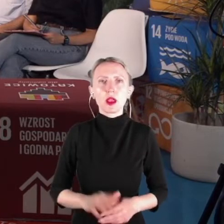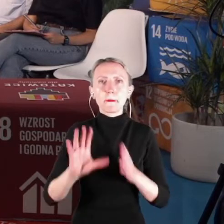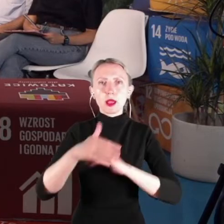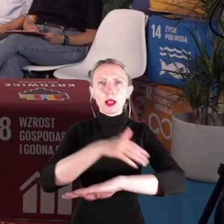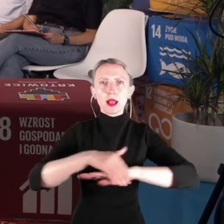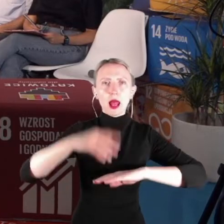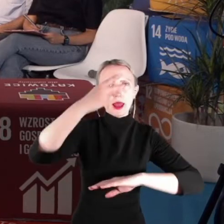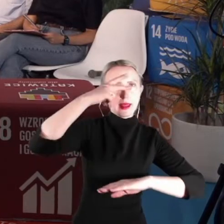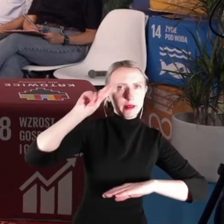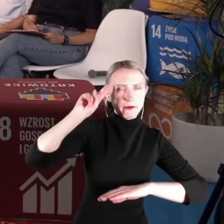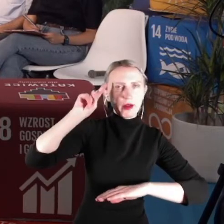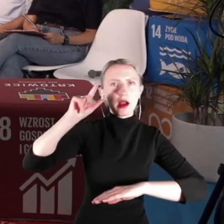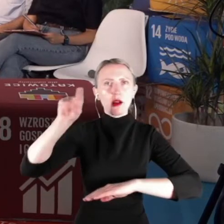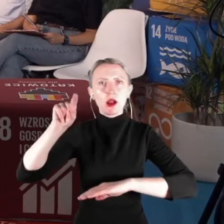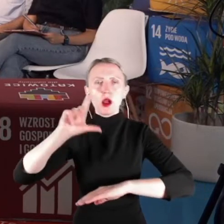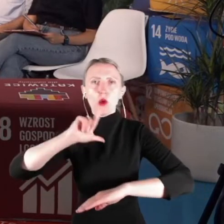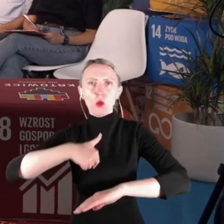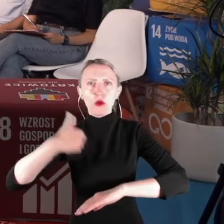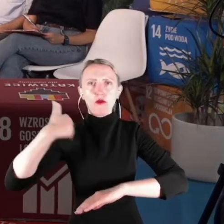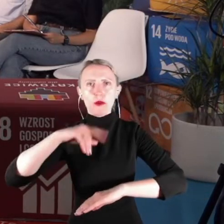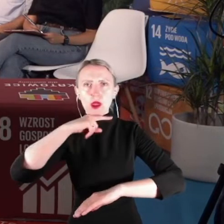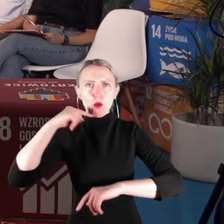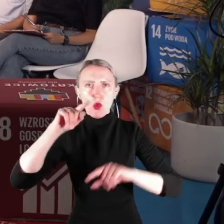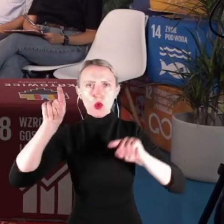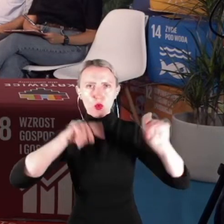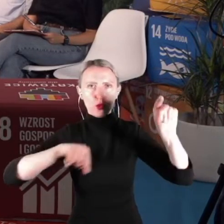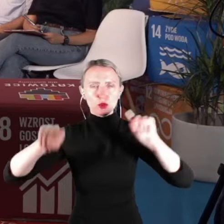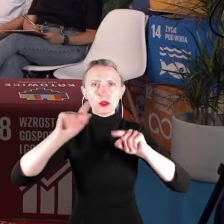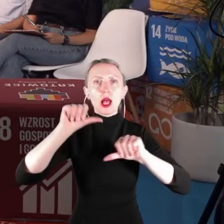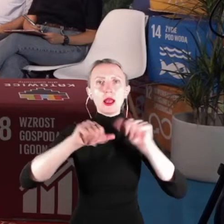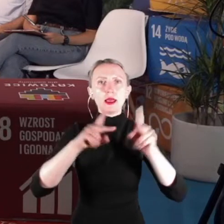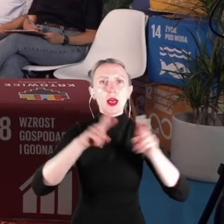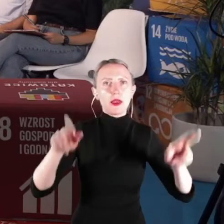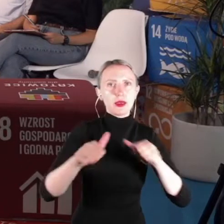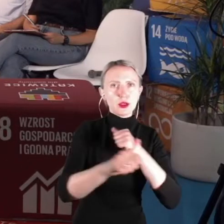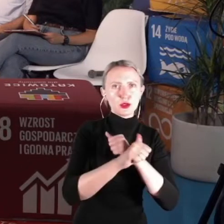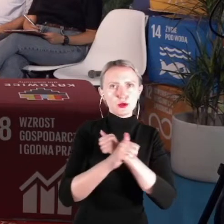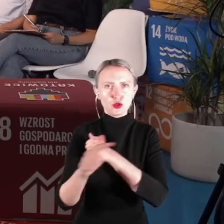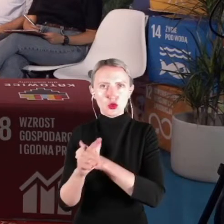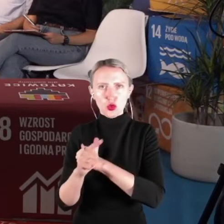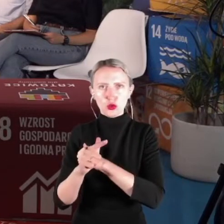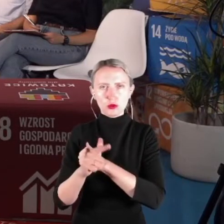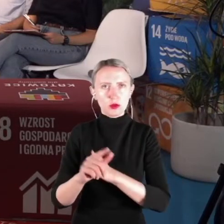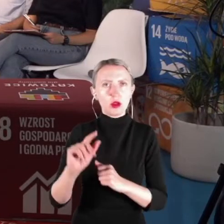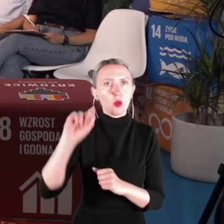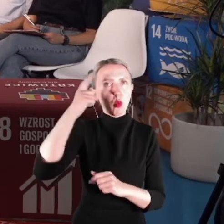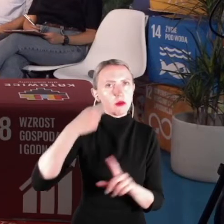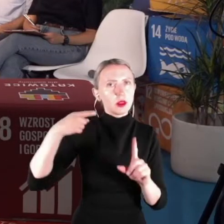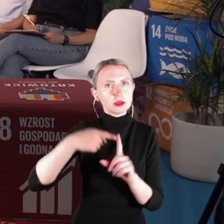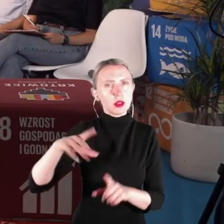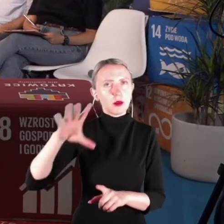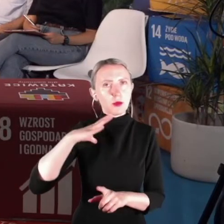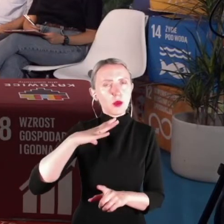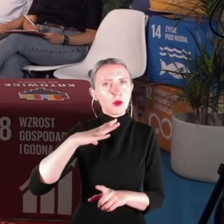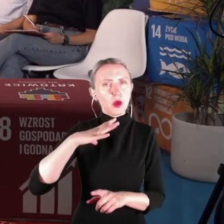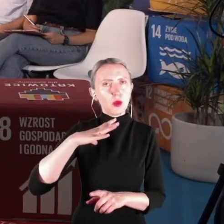70s and 80s, very quickly, right in the forest. Its only purpose was to serve nuclear power plant, Soviet nuclear power plant, back then